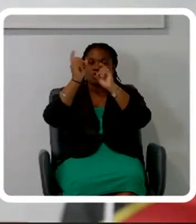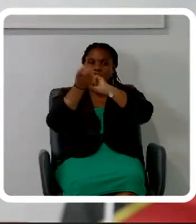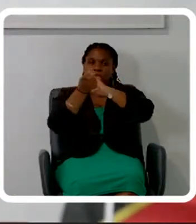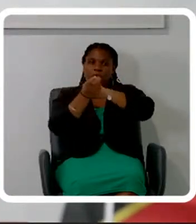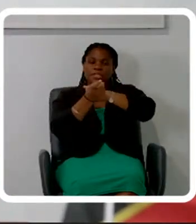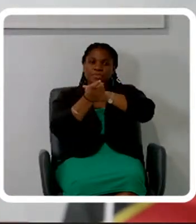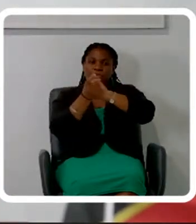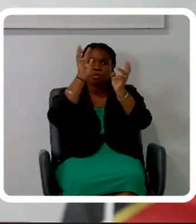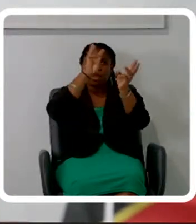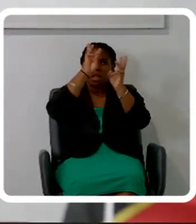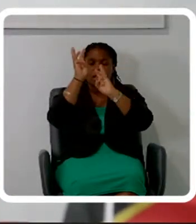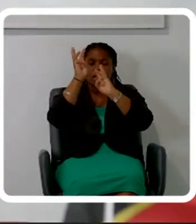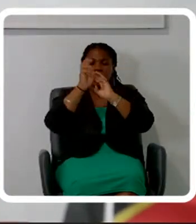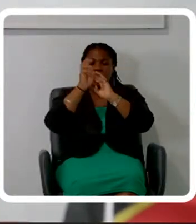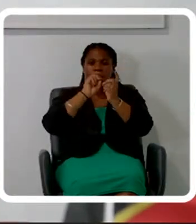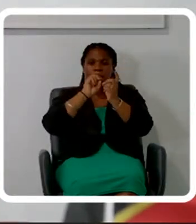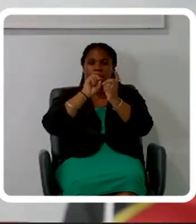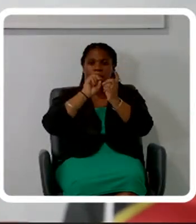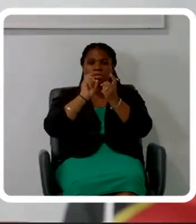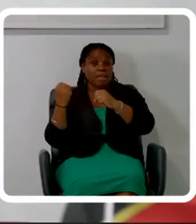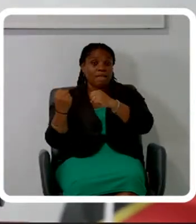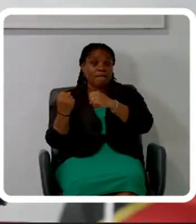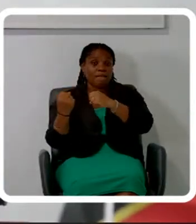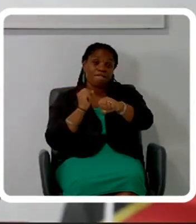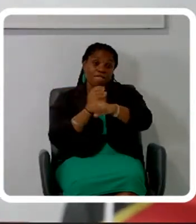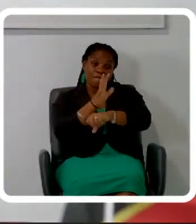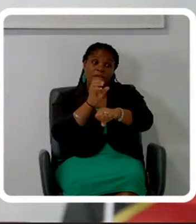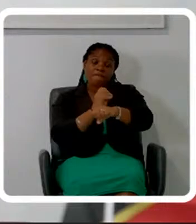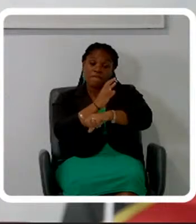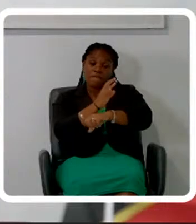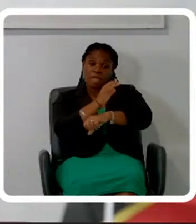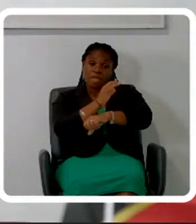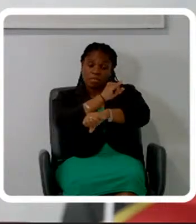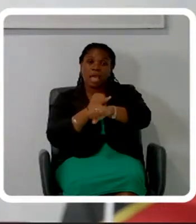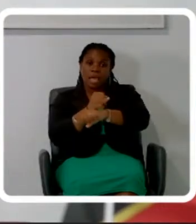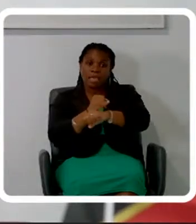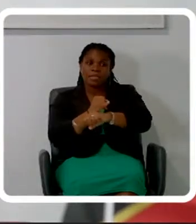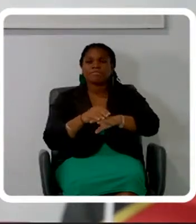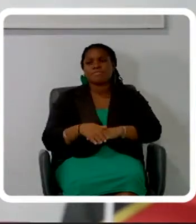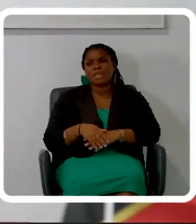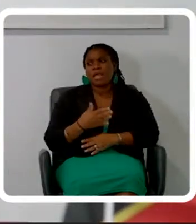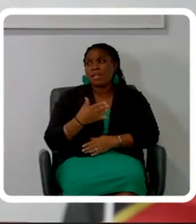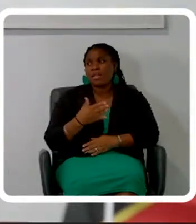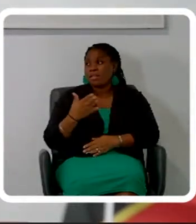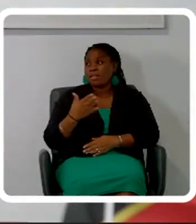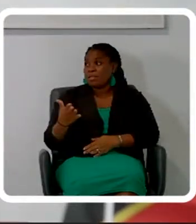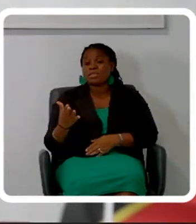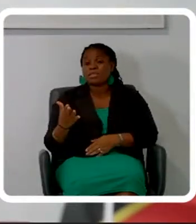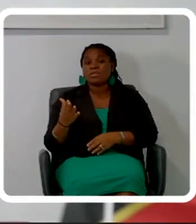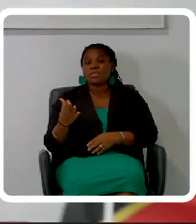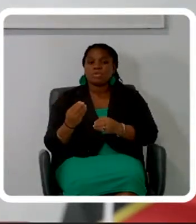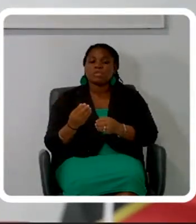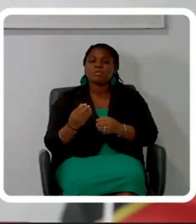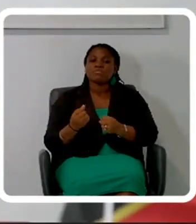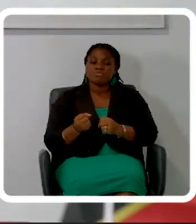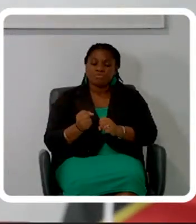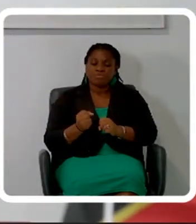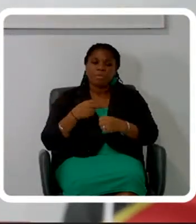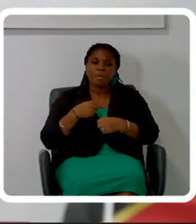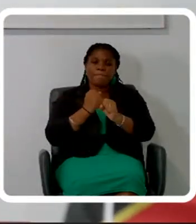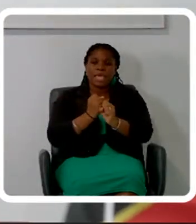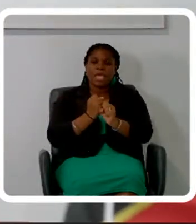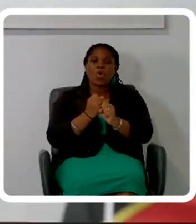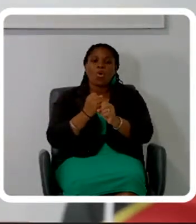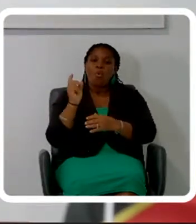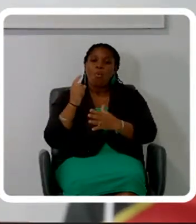I think that our speech covered broadly and put St. Kitts and Nevis's position clearly, that we